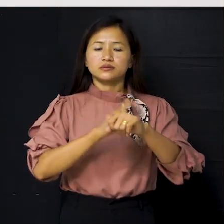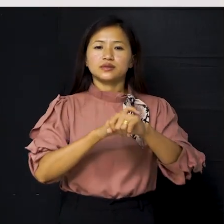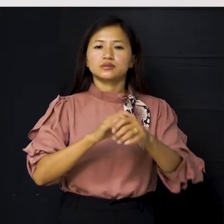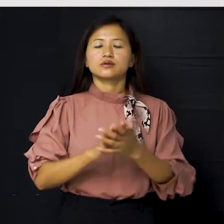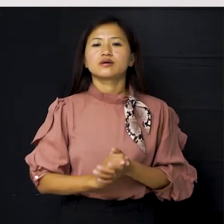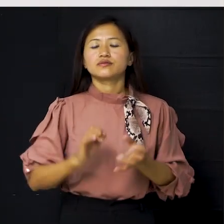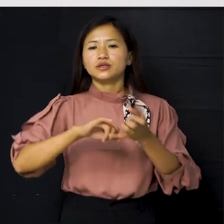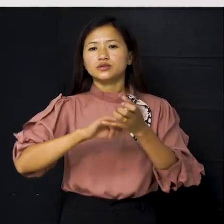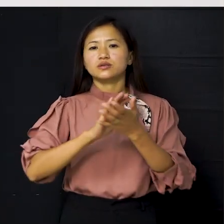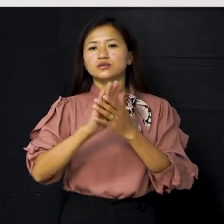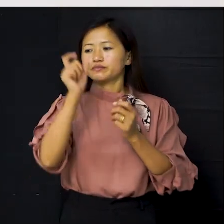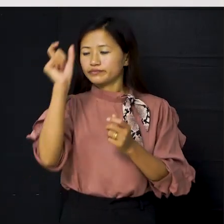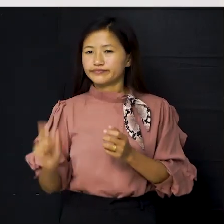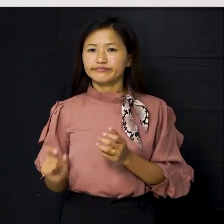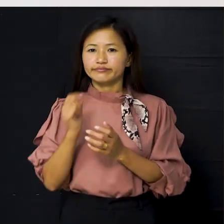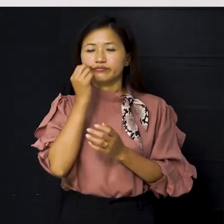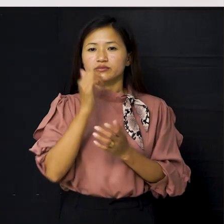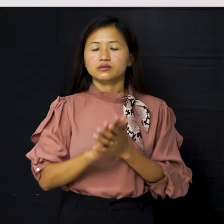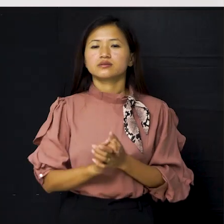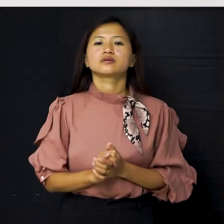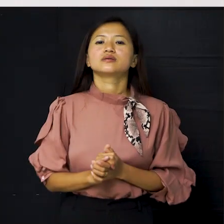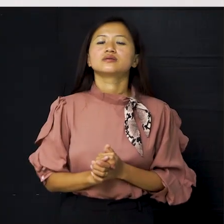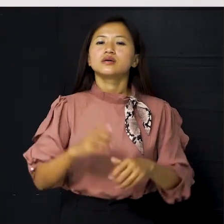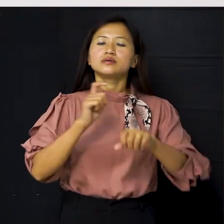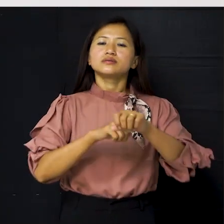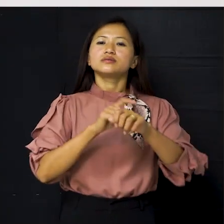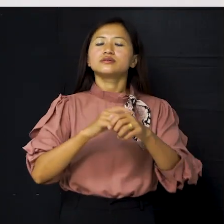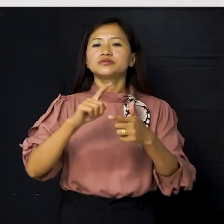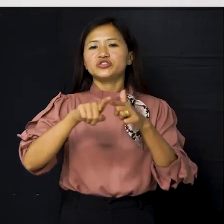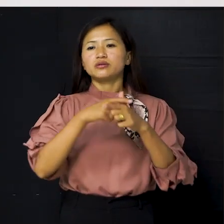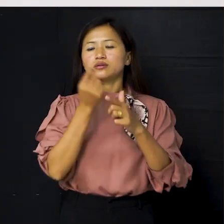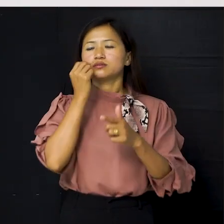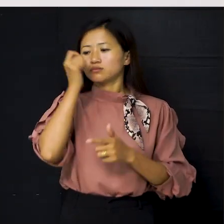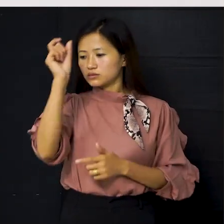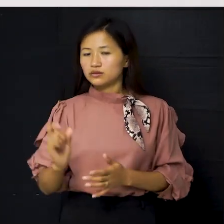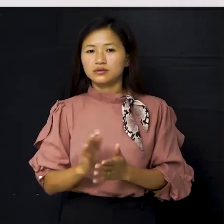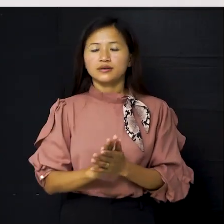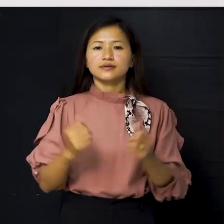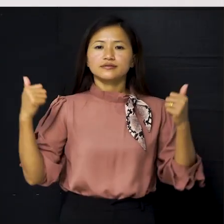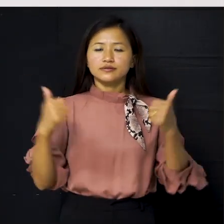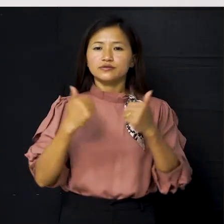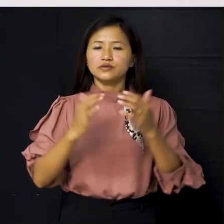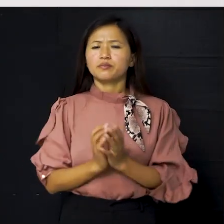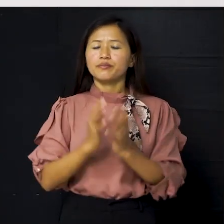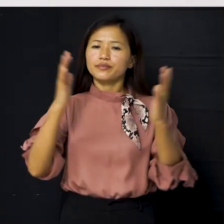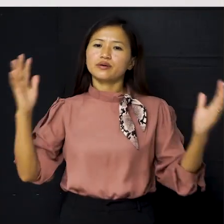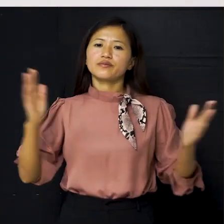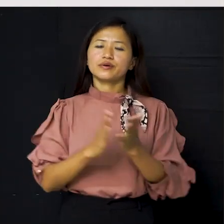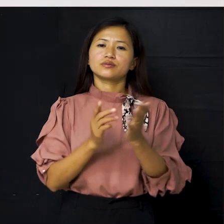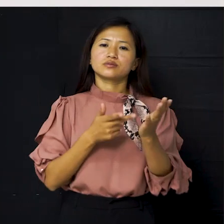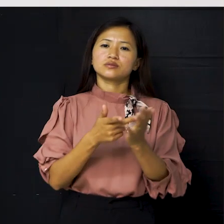of Shah Jahan, right? So during the times of Jahangir, he also defeated many rulers,